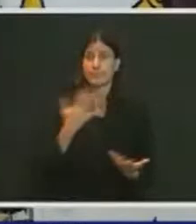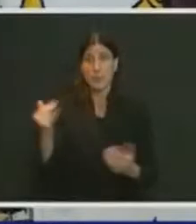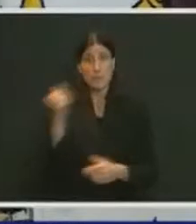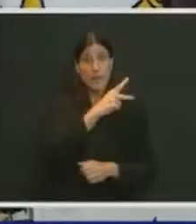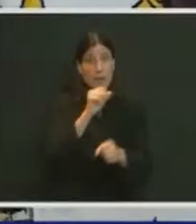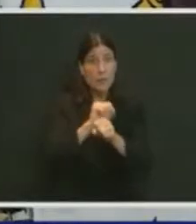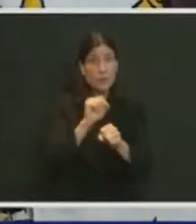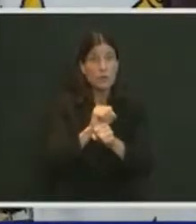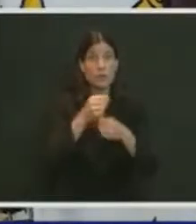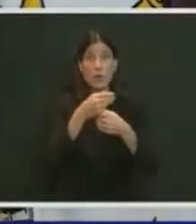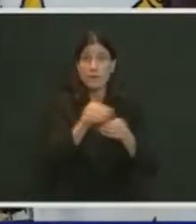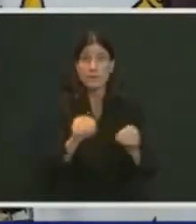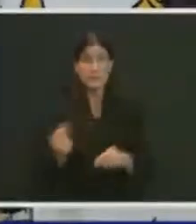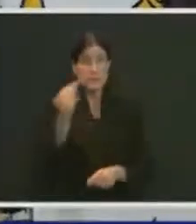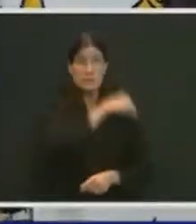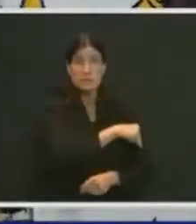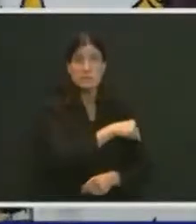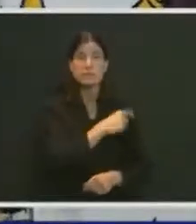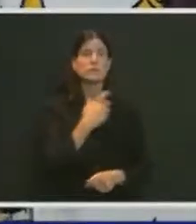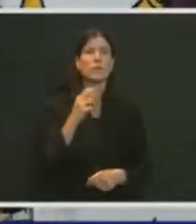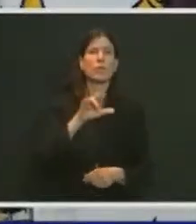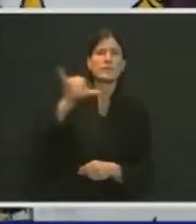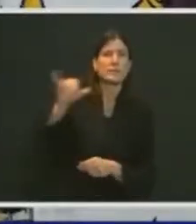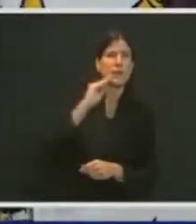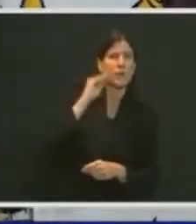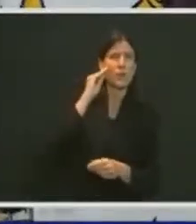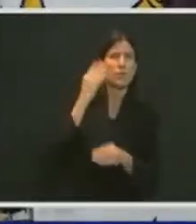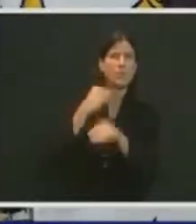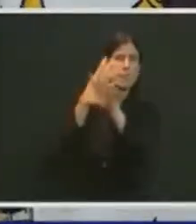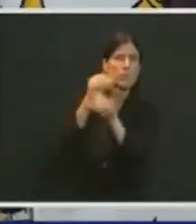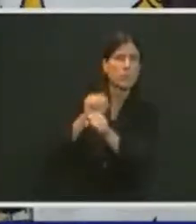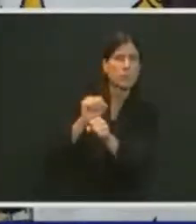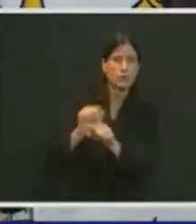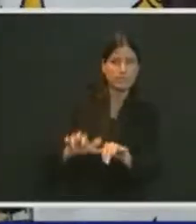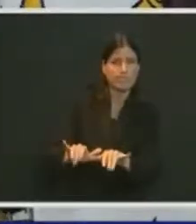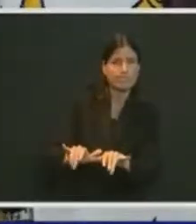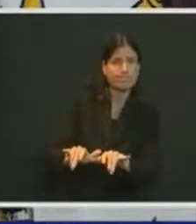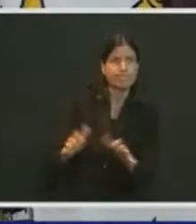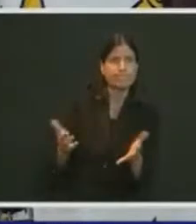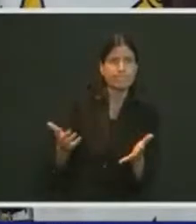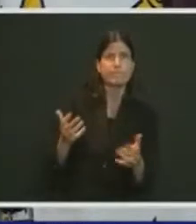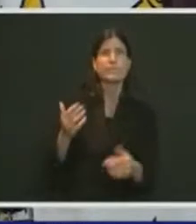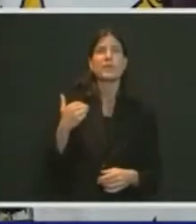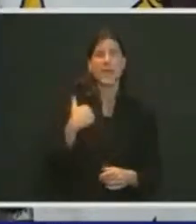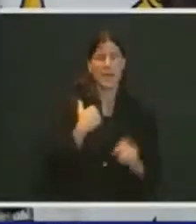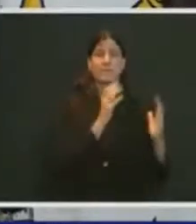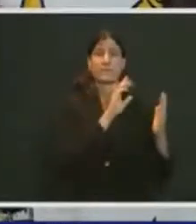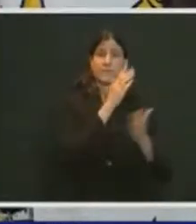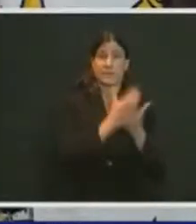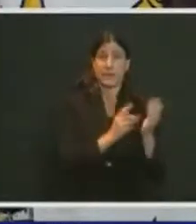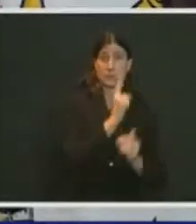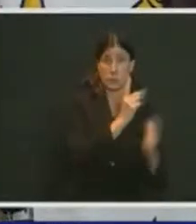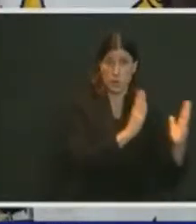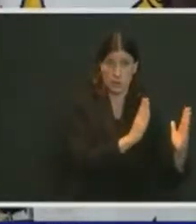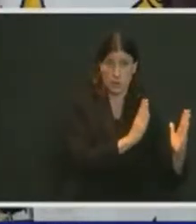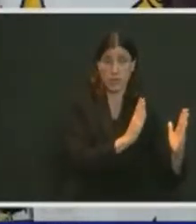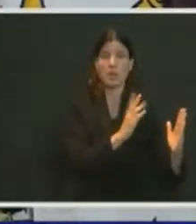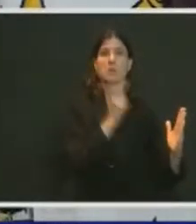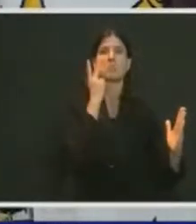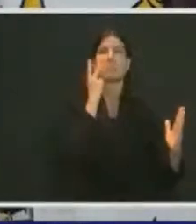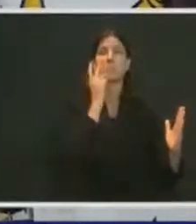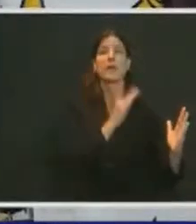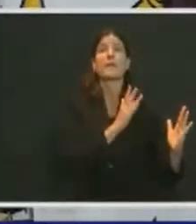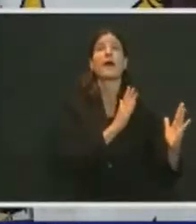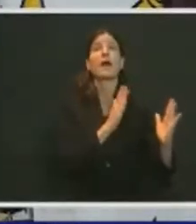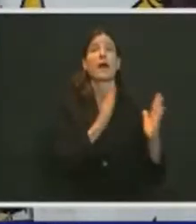another phase and even another phase and eventually, kind of get out of these phases and get back to quote unquote a new